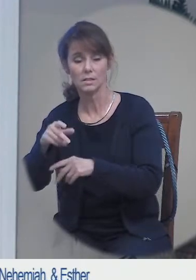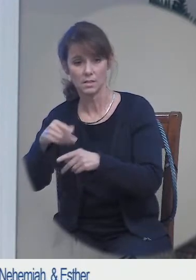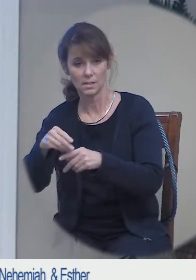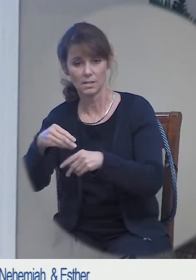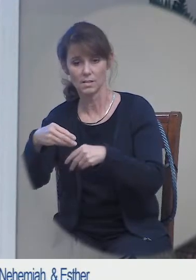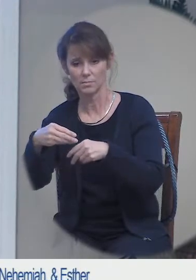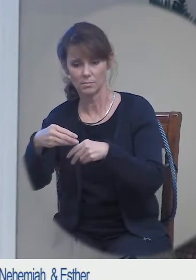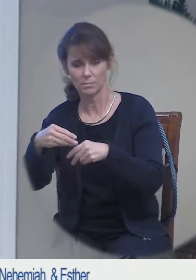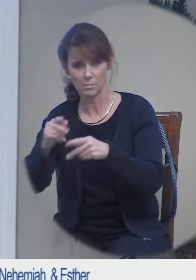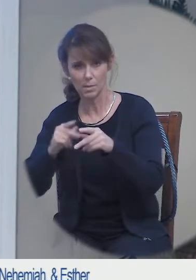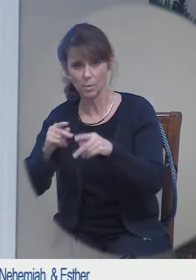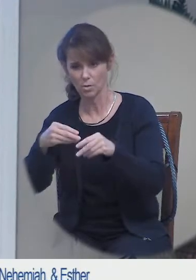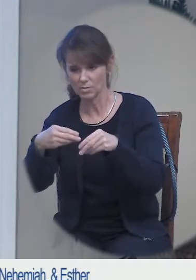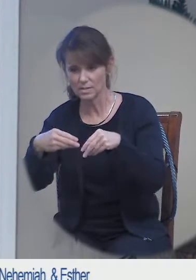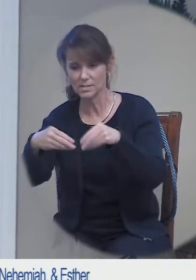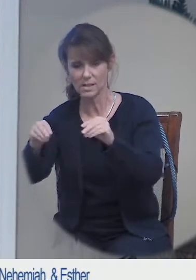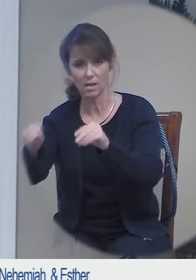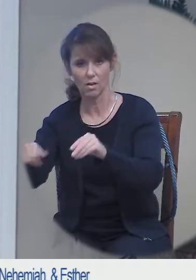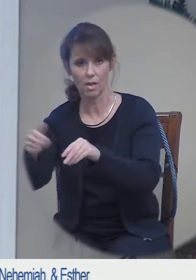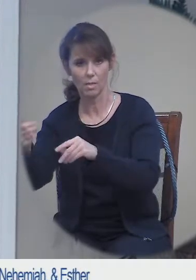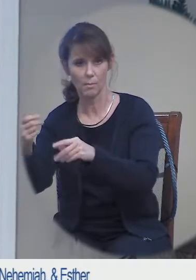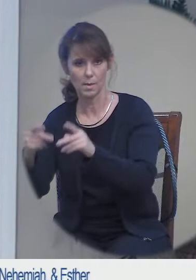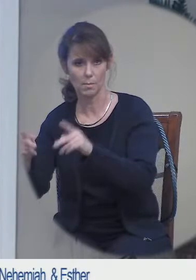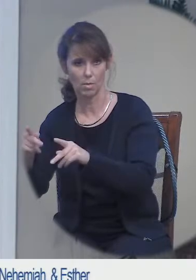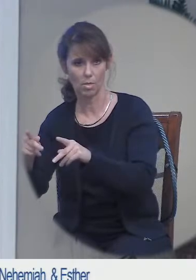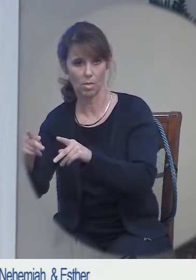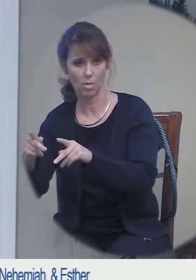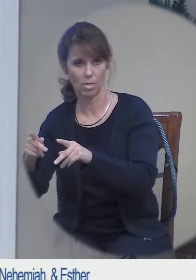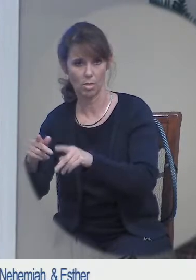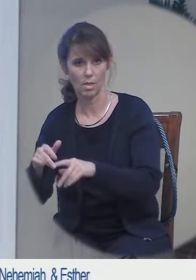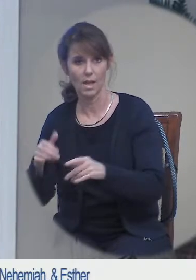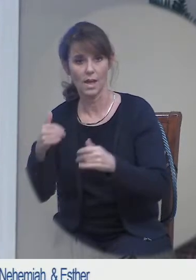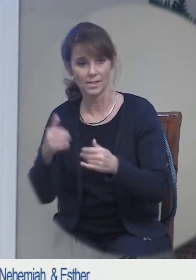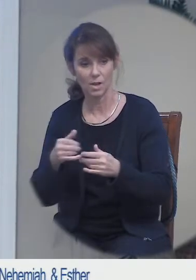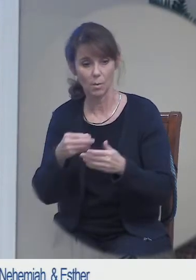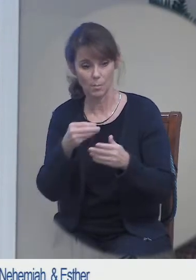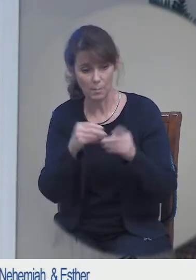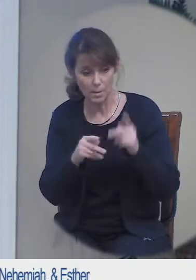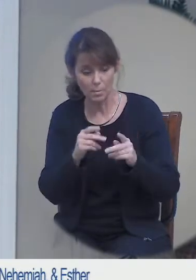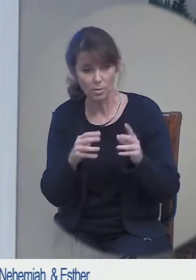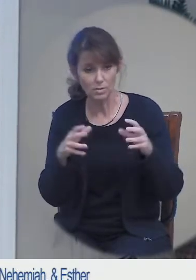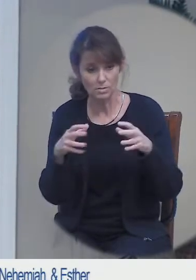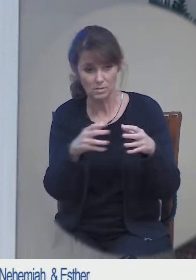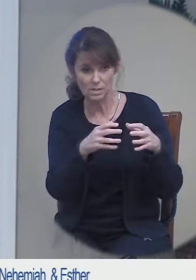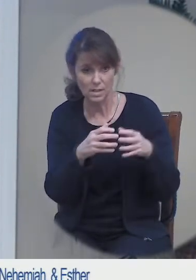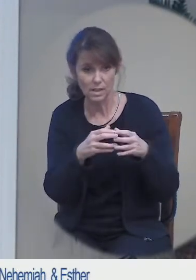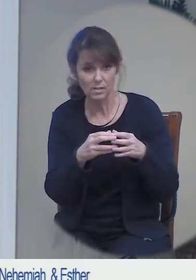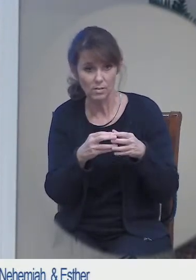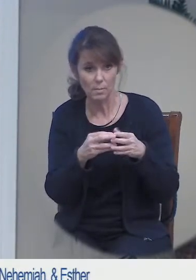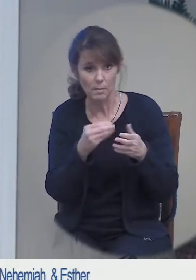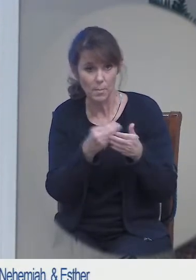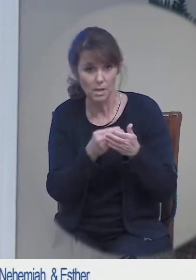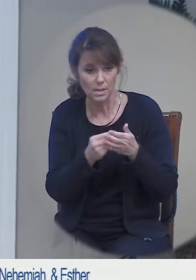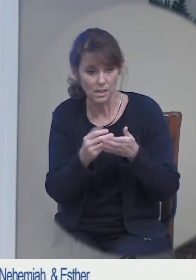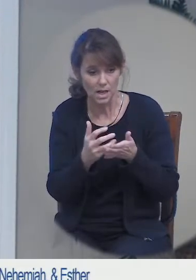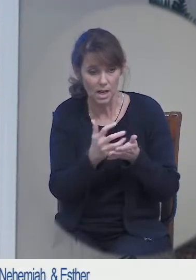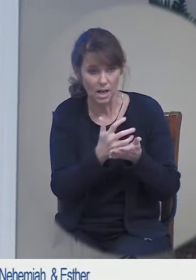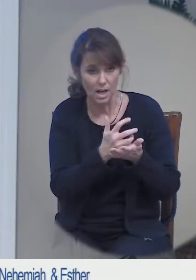indentured servitude. And he says, you know what you're doing? You're undoing all the good that we strove to do.